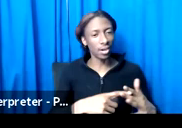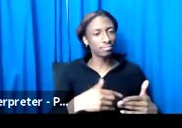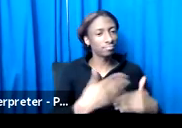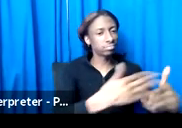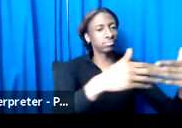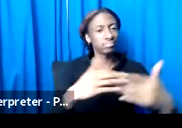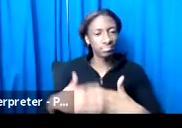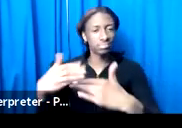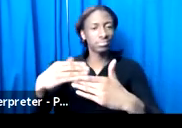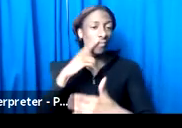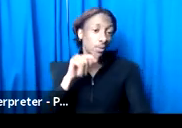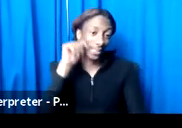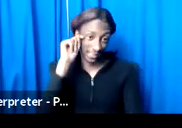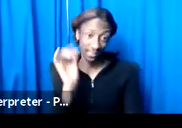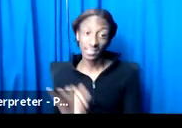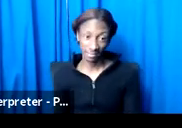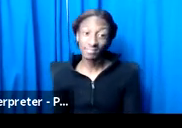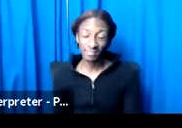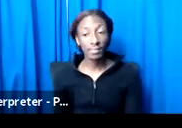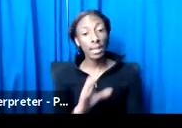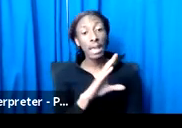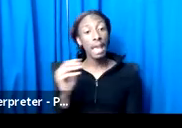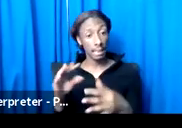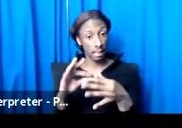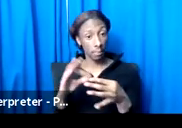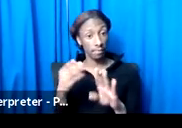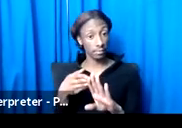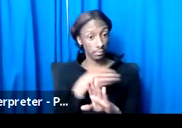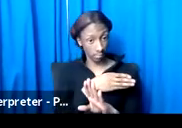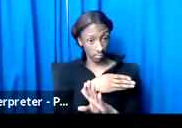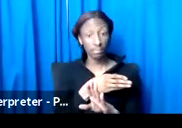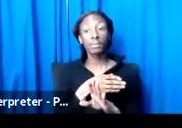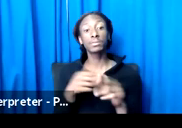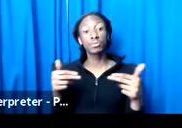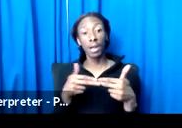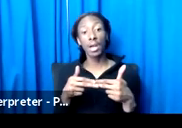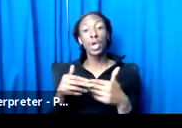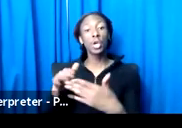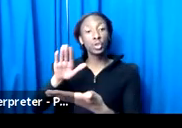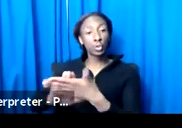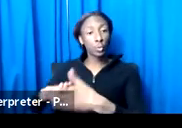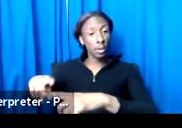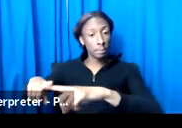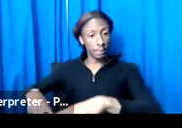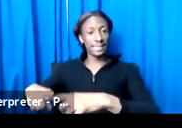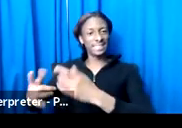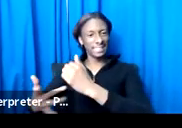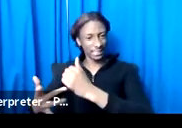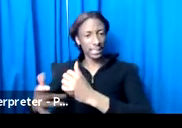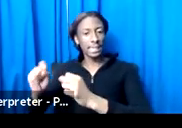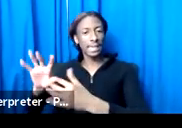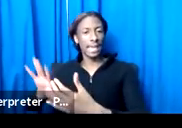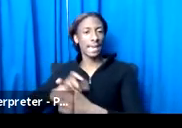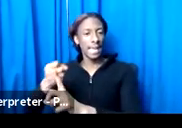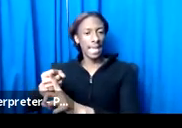adolescents. And as mentioned in the previous slide, a school-based strategy can expand the reach to adolescents as they